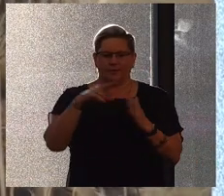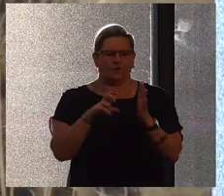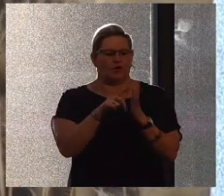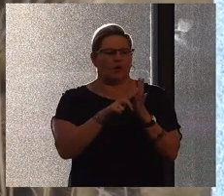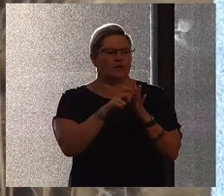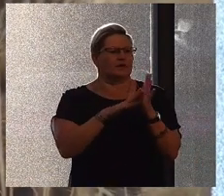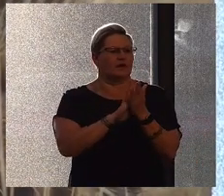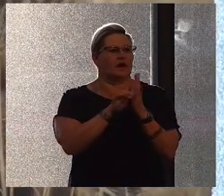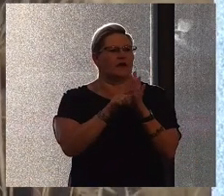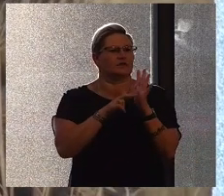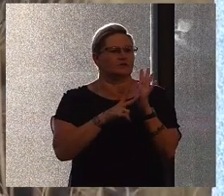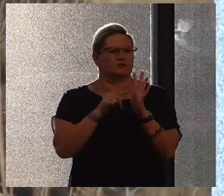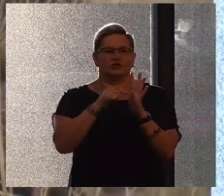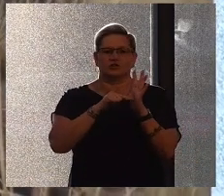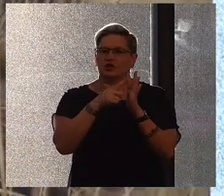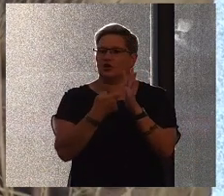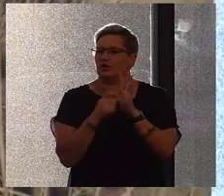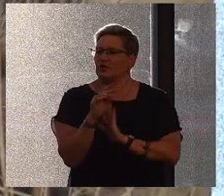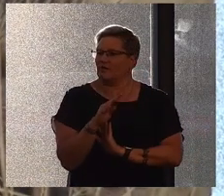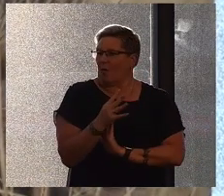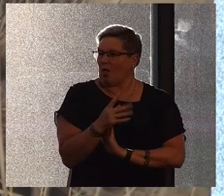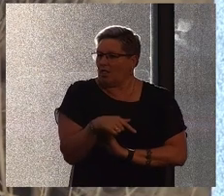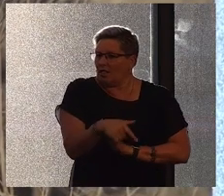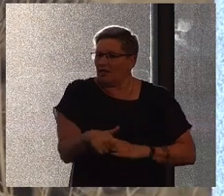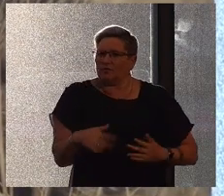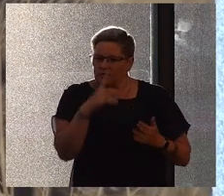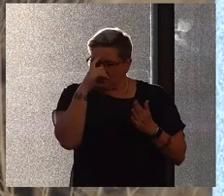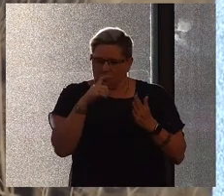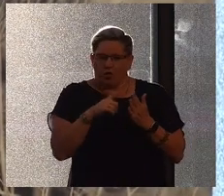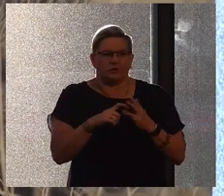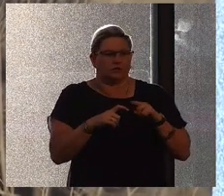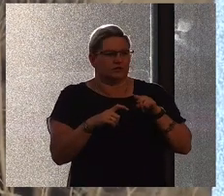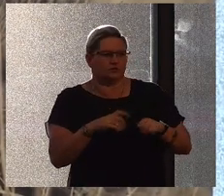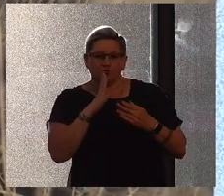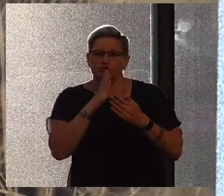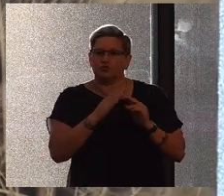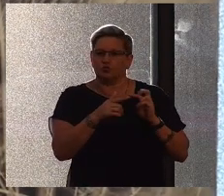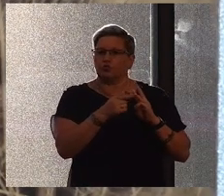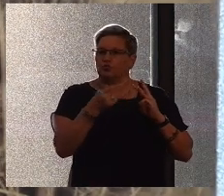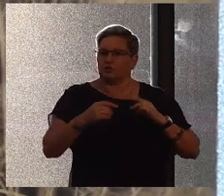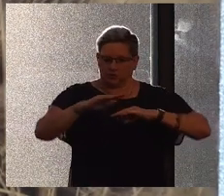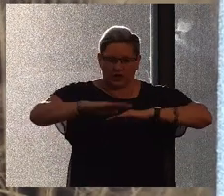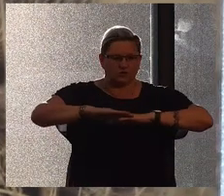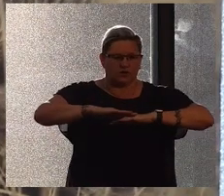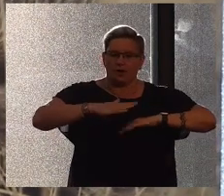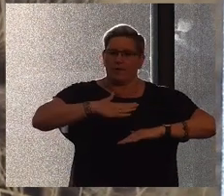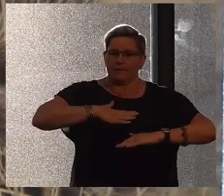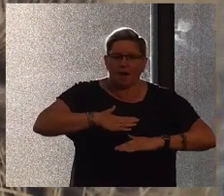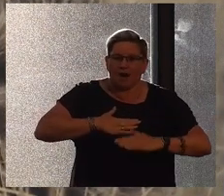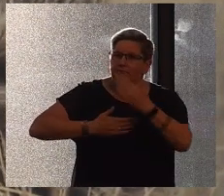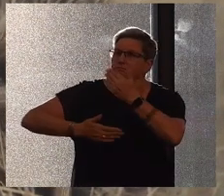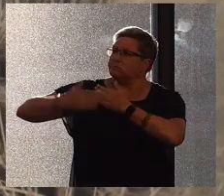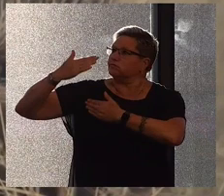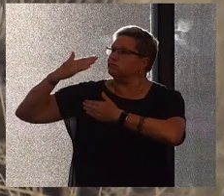IV. I would like to start off with acknowledging that this morning we are on Wurundjeri country, home of my